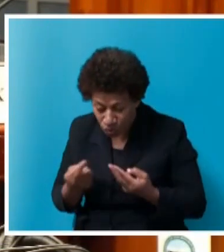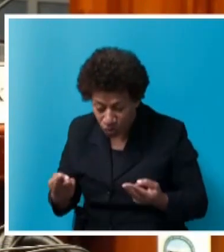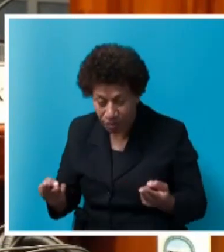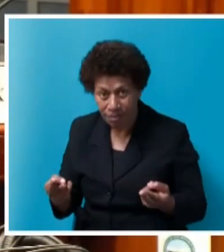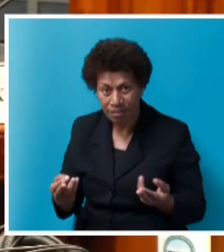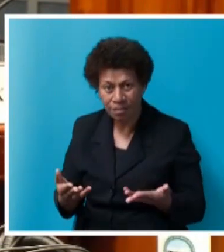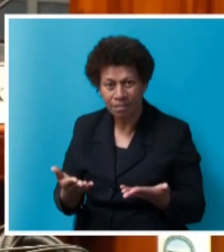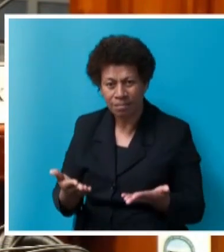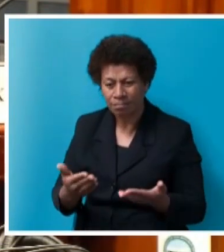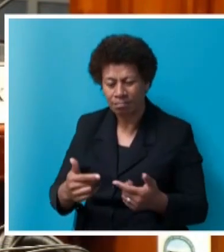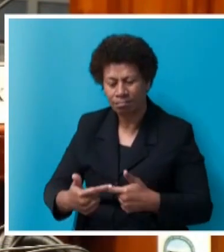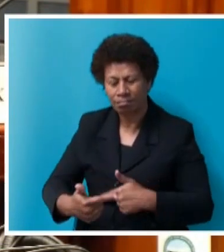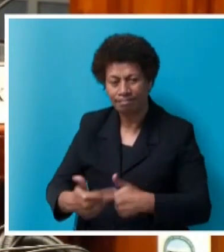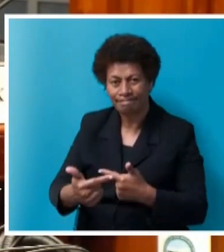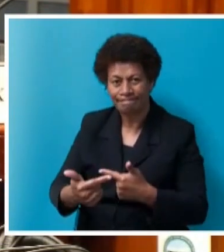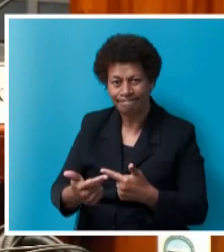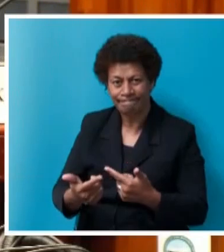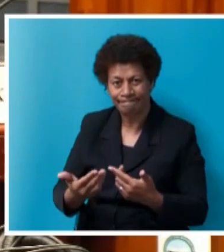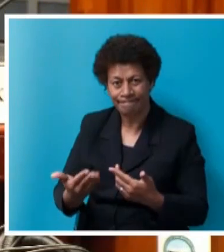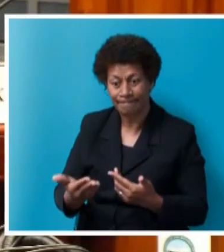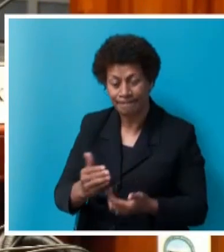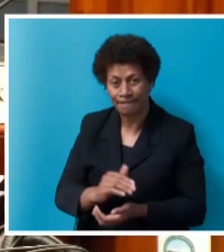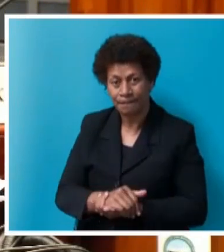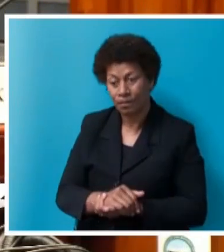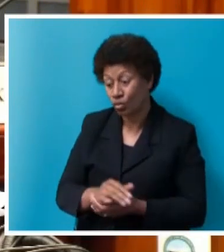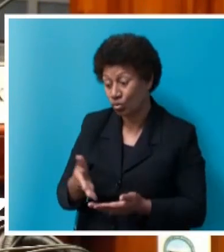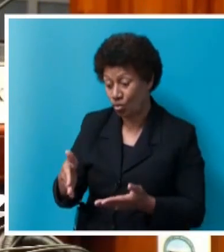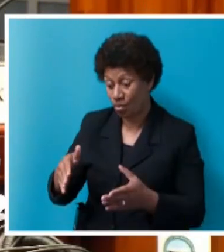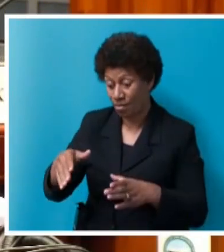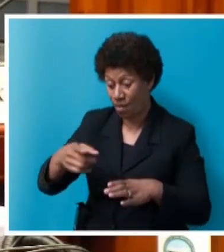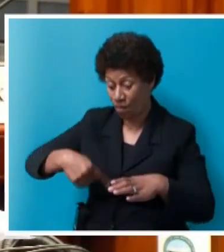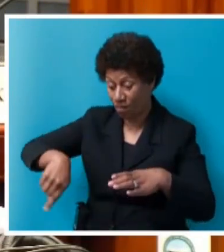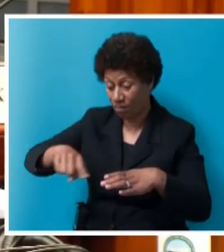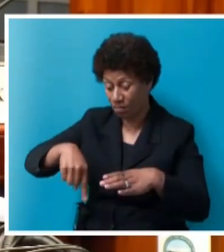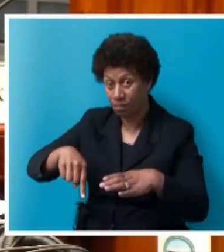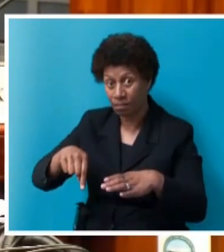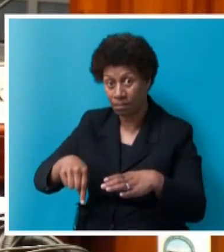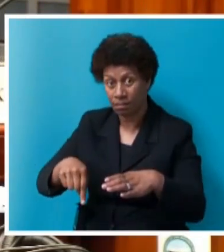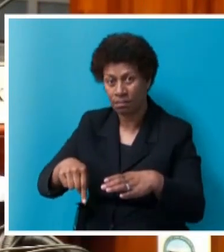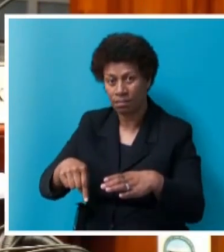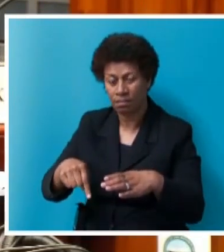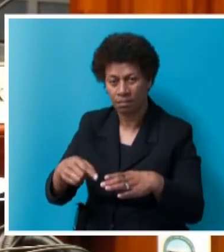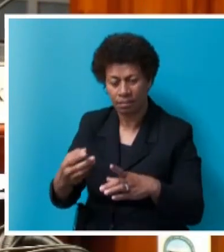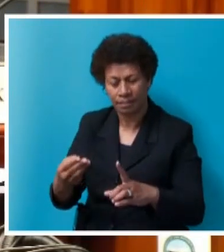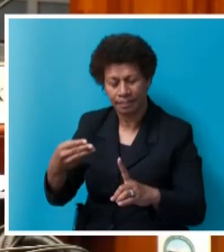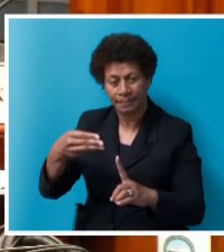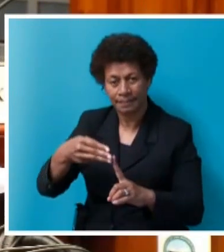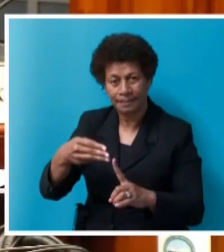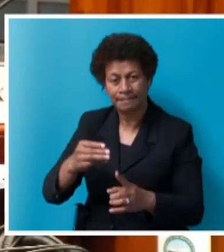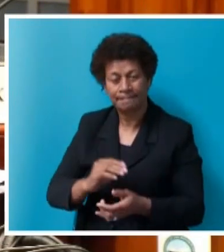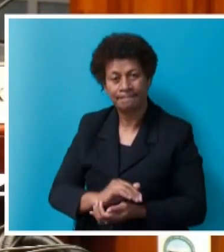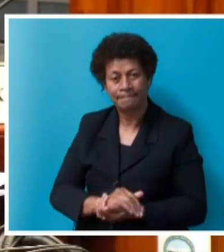limitations, and uncertainties in borehole outcomes remain. But this year, Honourable